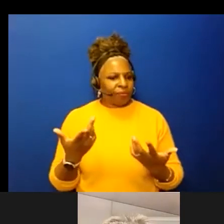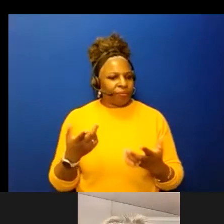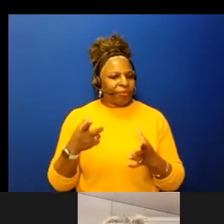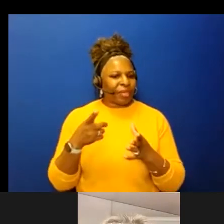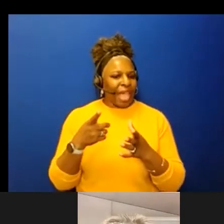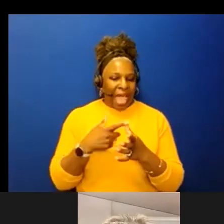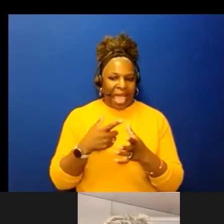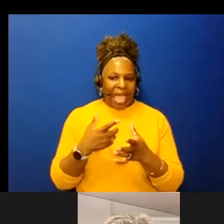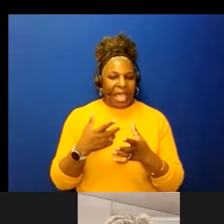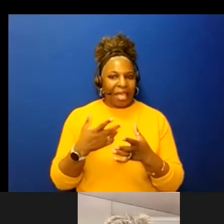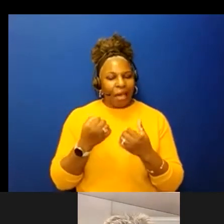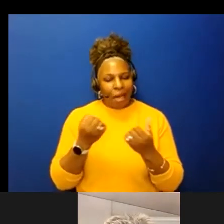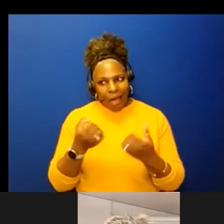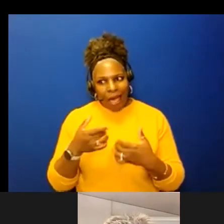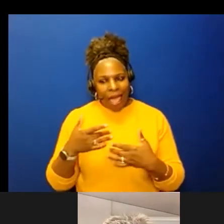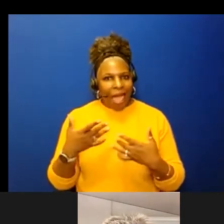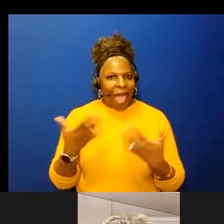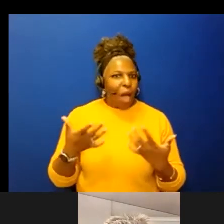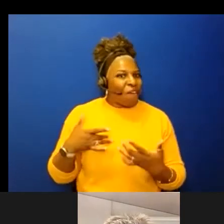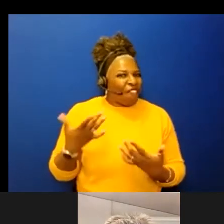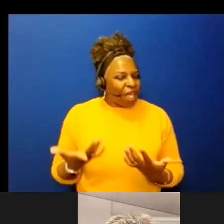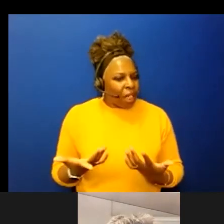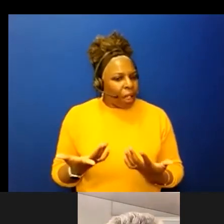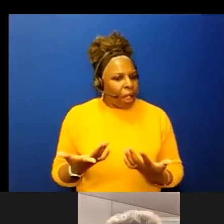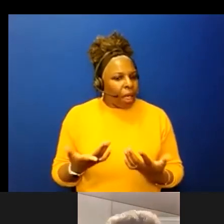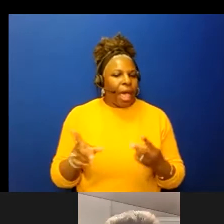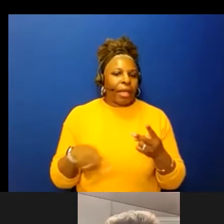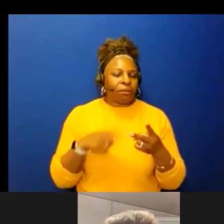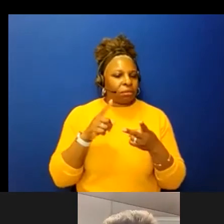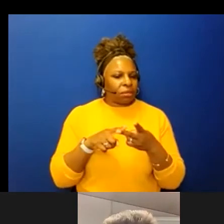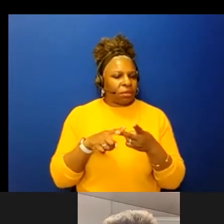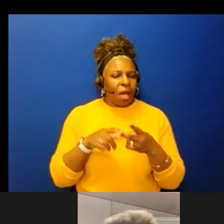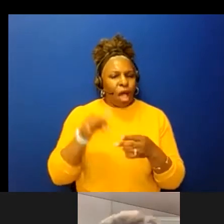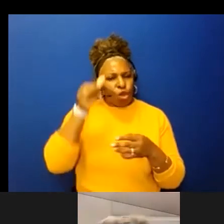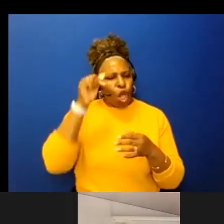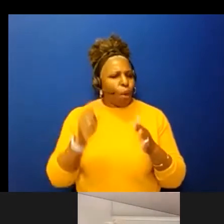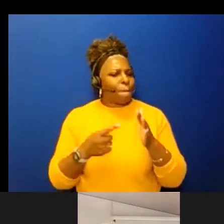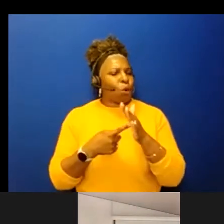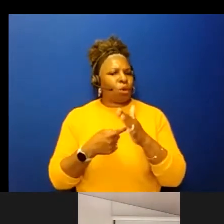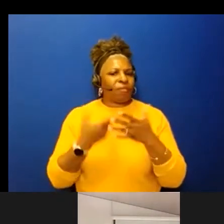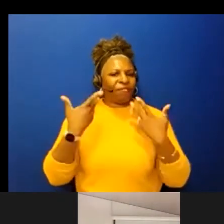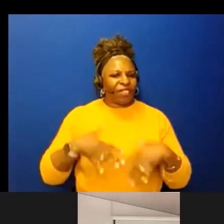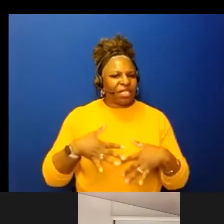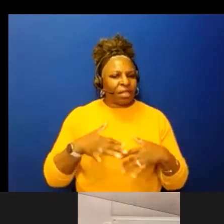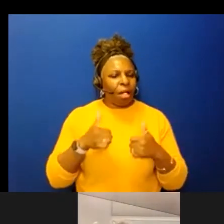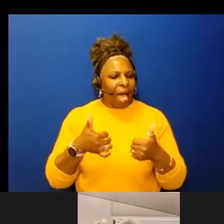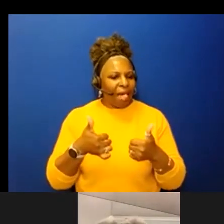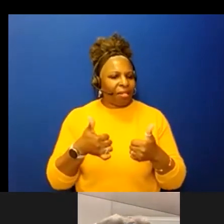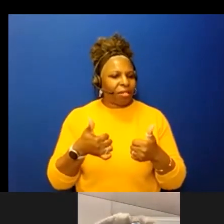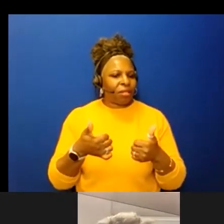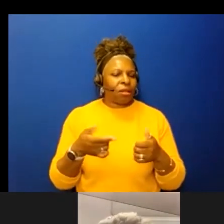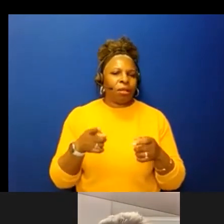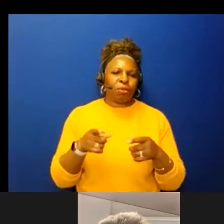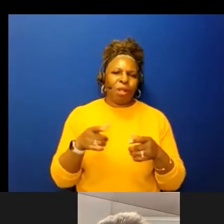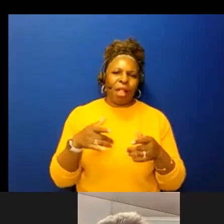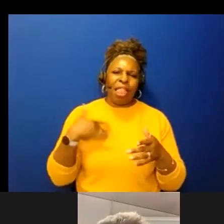makes me feel, and B, the fact that I know it's so important, not only for my physical health, but for my life